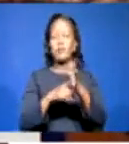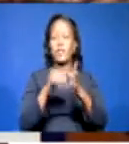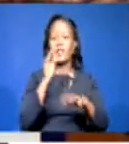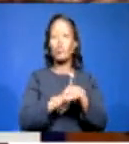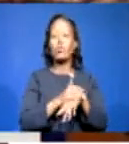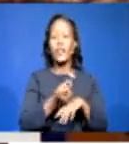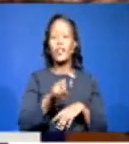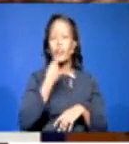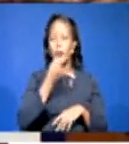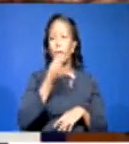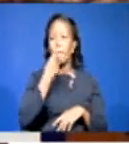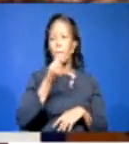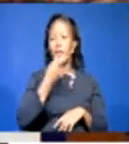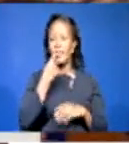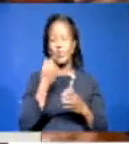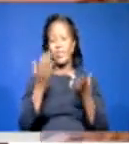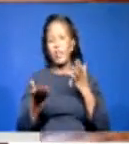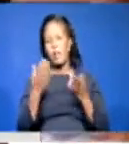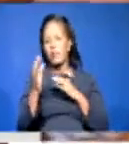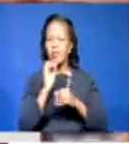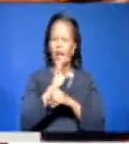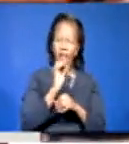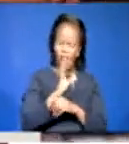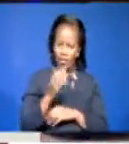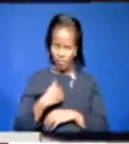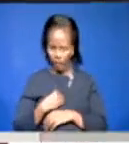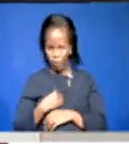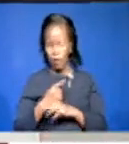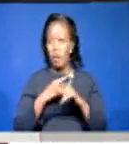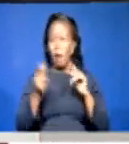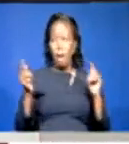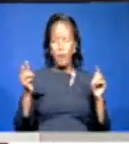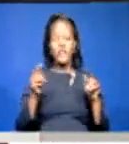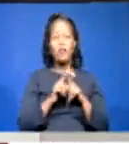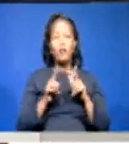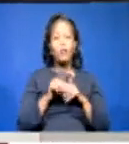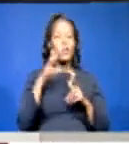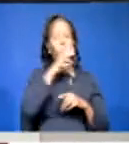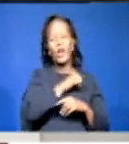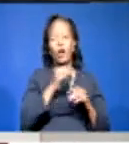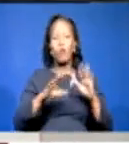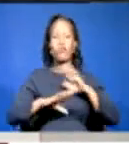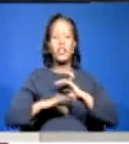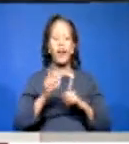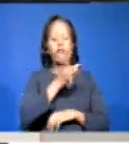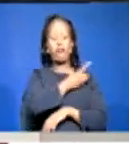think consultation they may be able to get, but even then, I think the shortage of doctors in this area